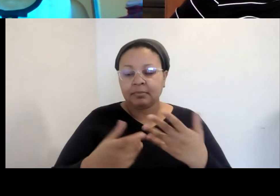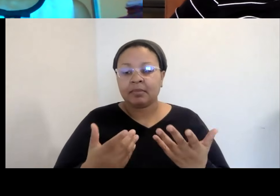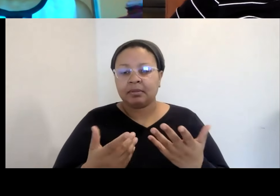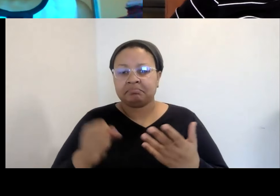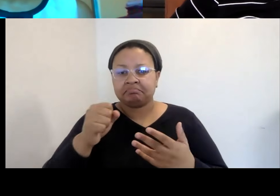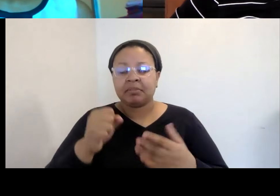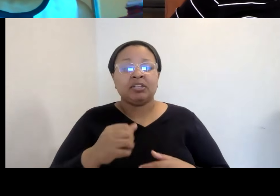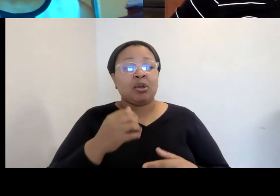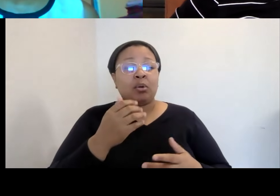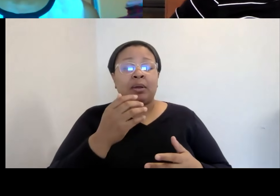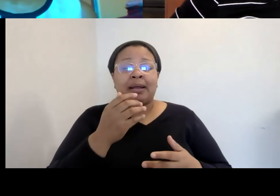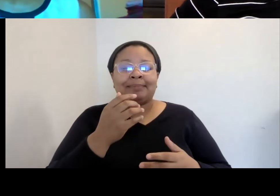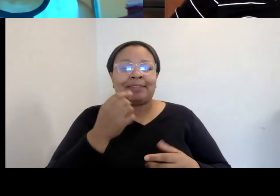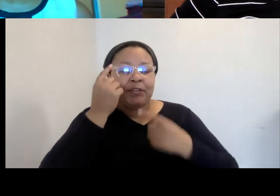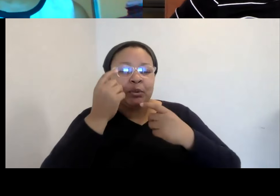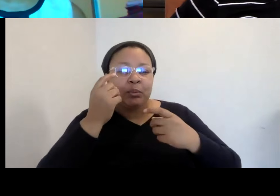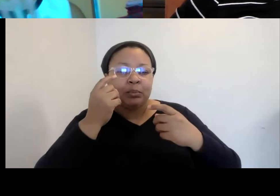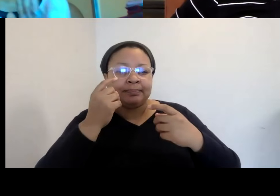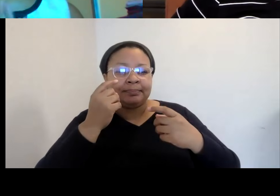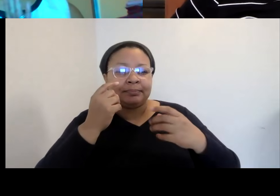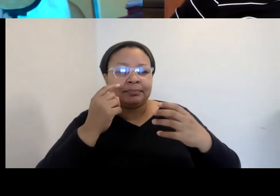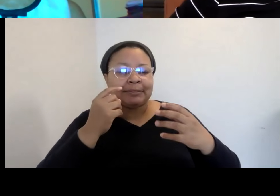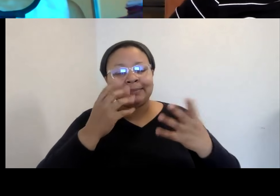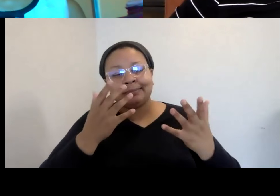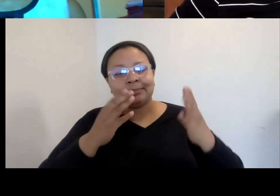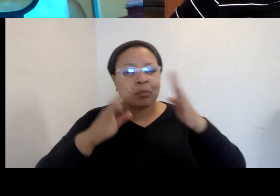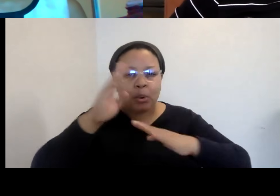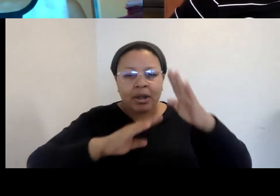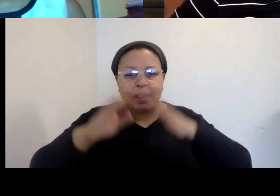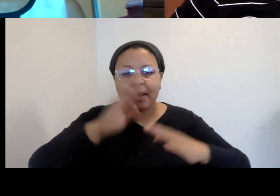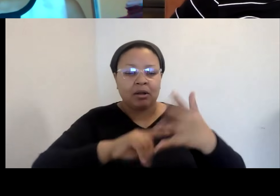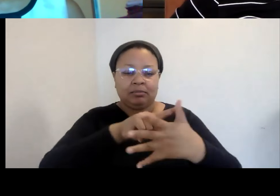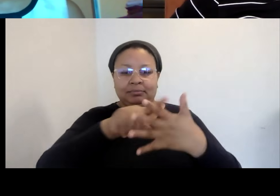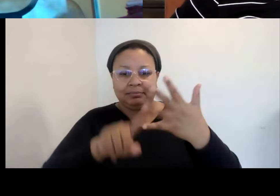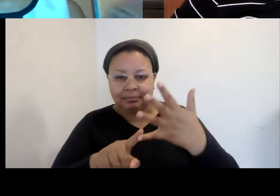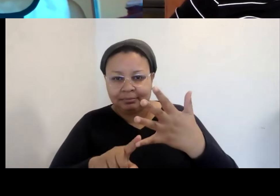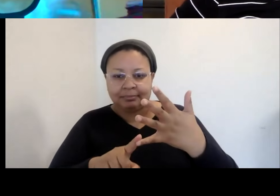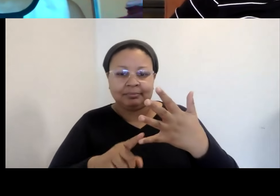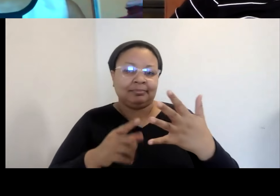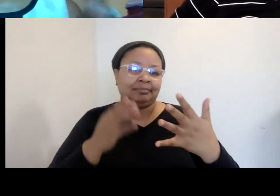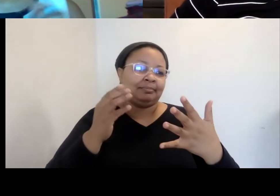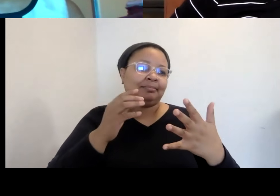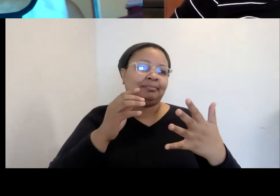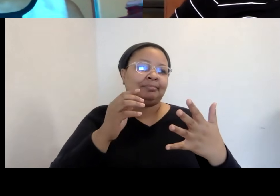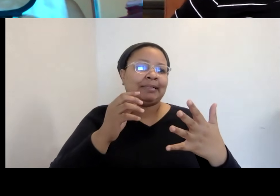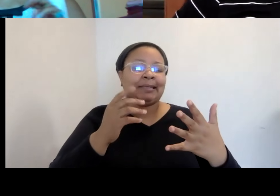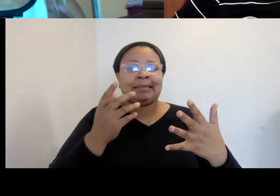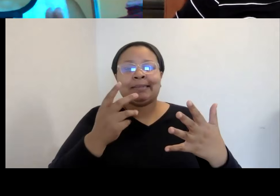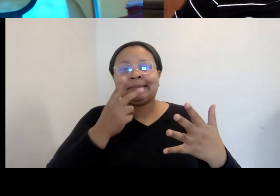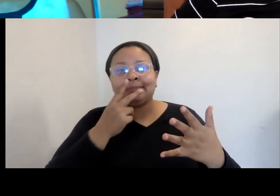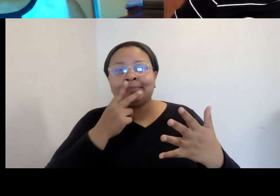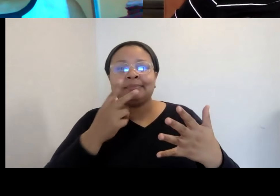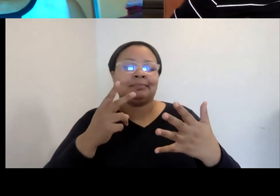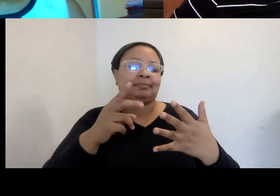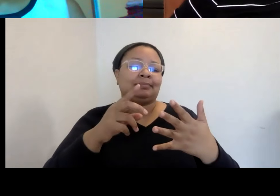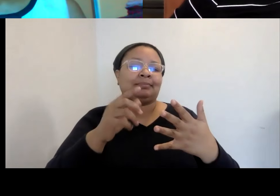where they can possibly get in trouble if they spend money on those 5 things that I talked about. So, tobacco, alcohol,